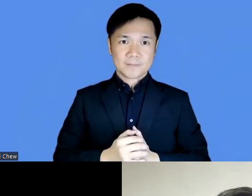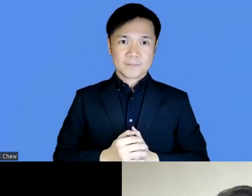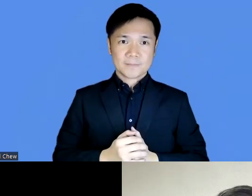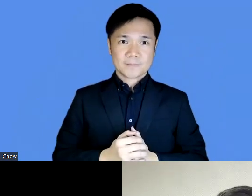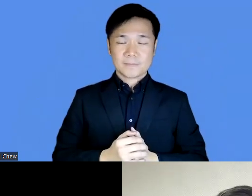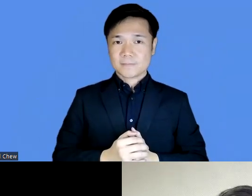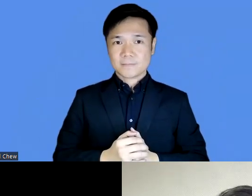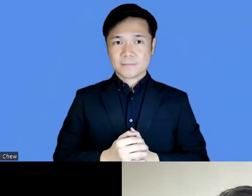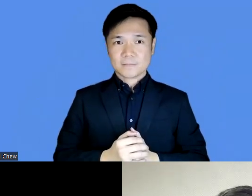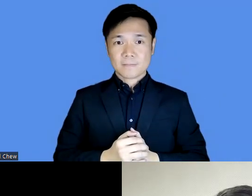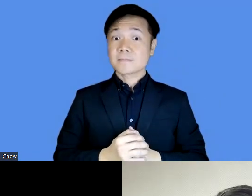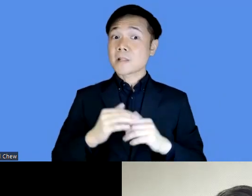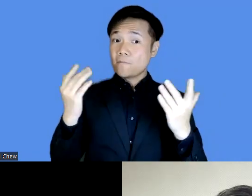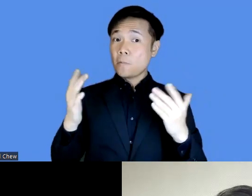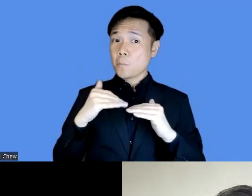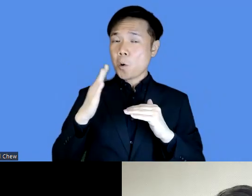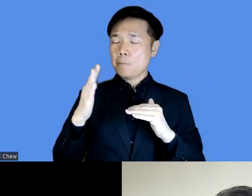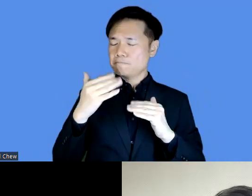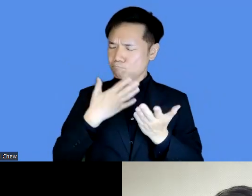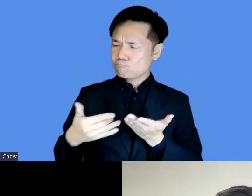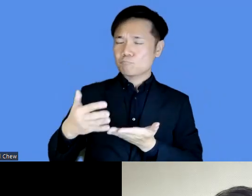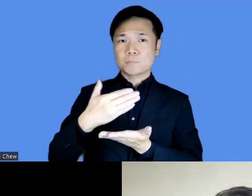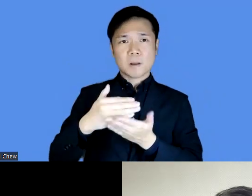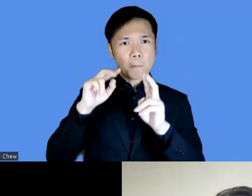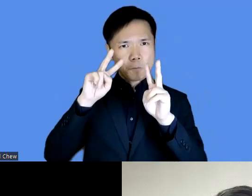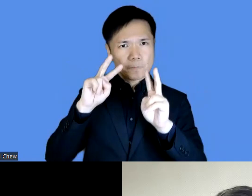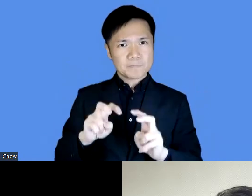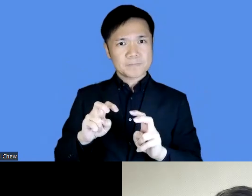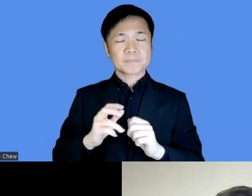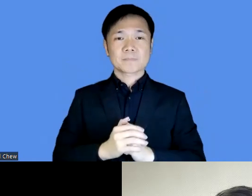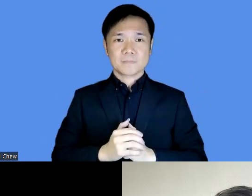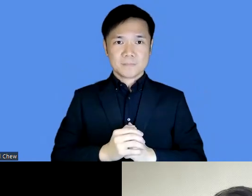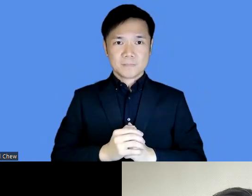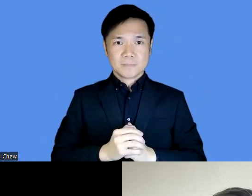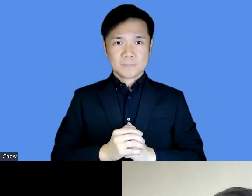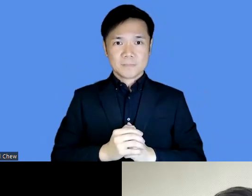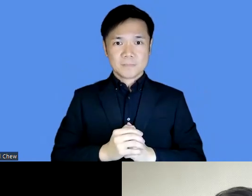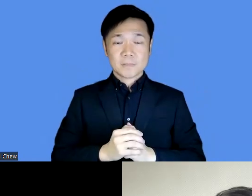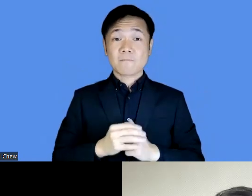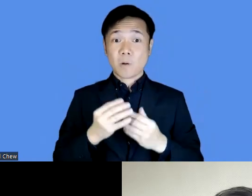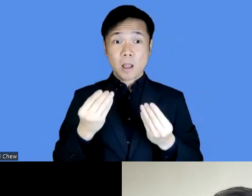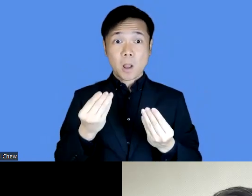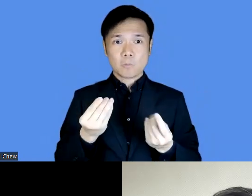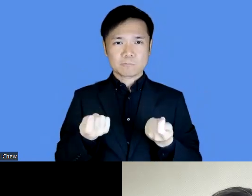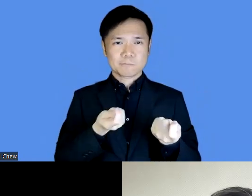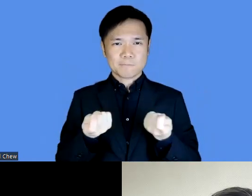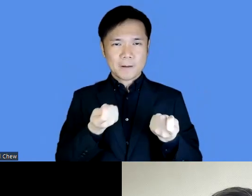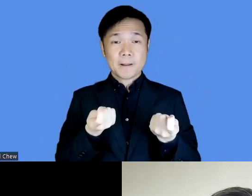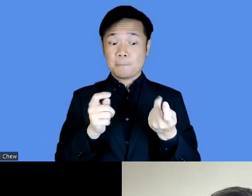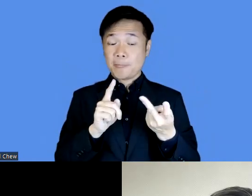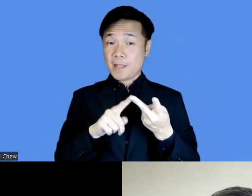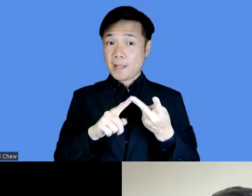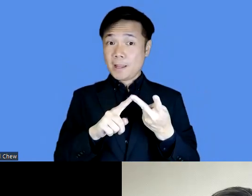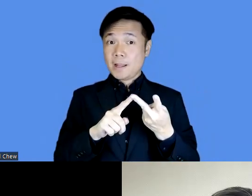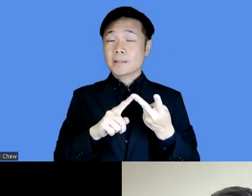to improve the collection analyses under management and sharing and utilization